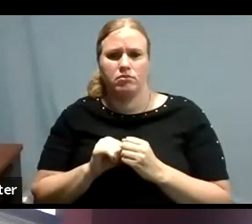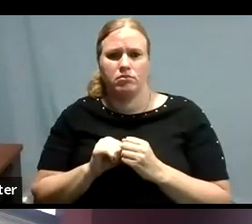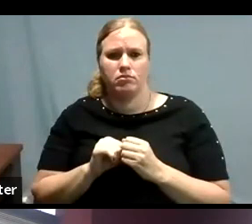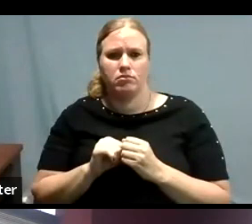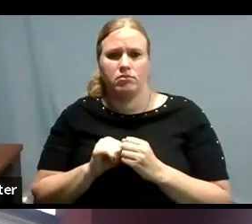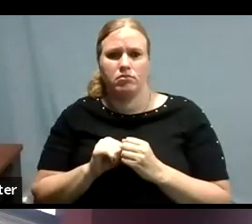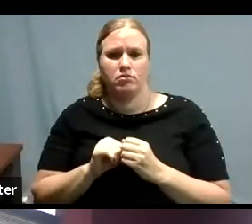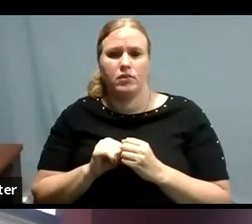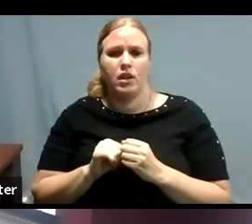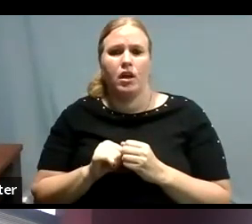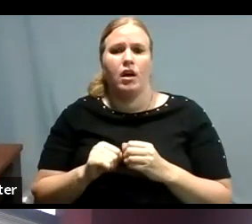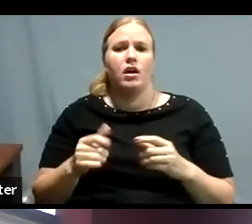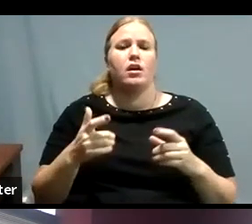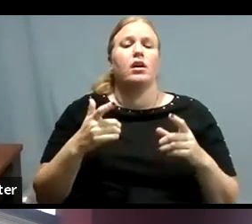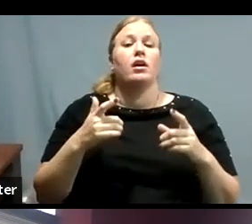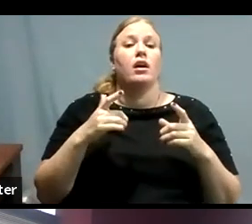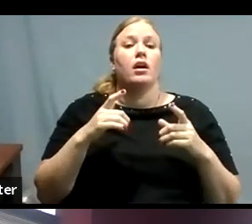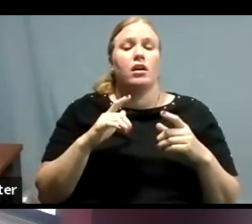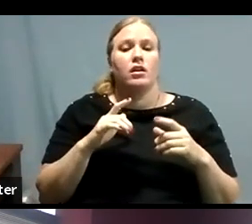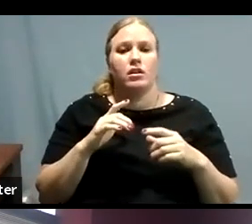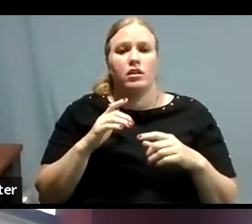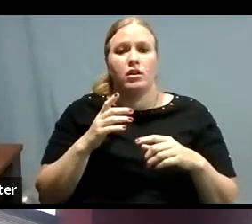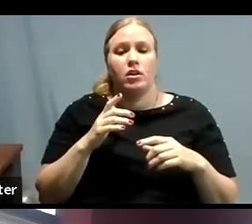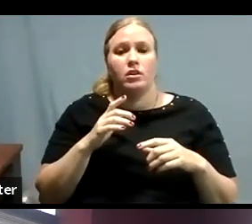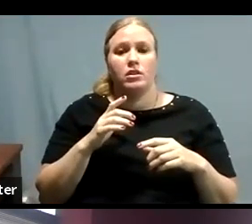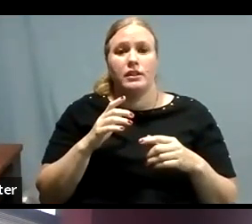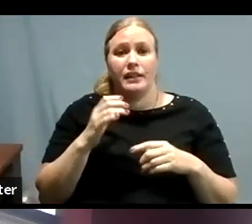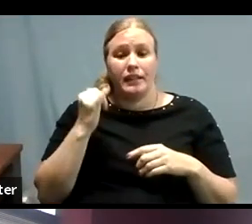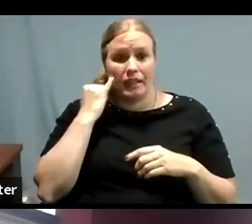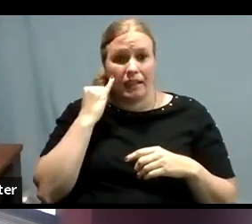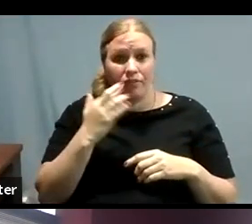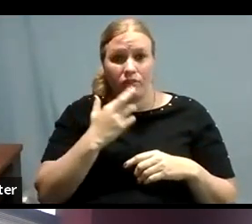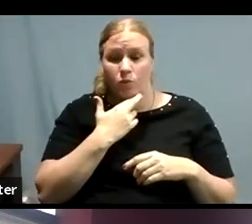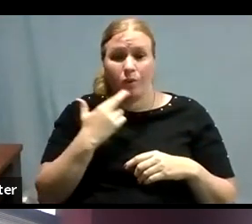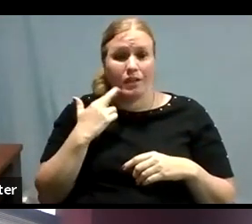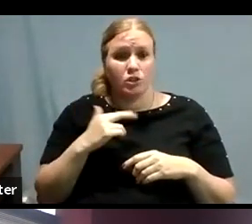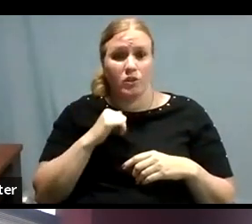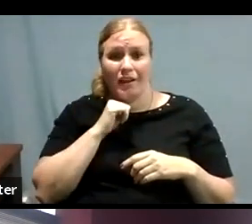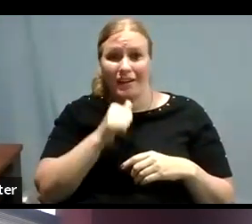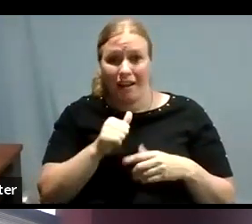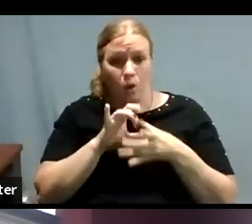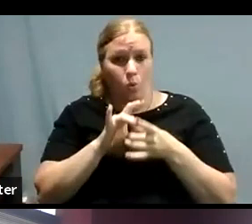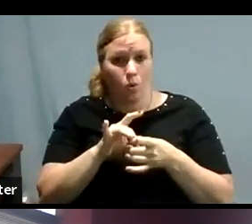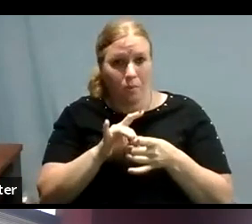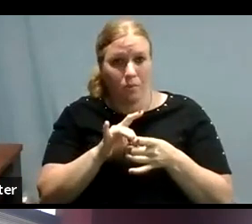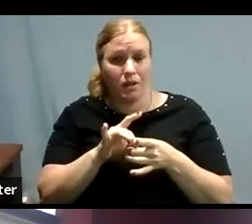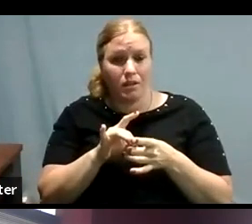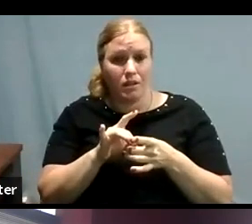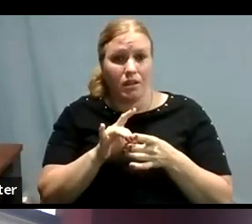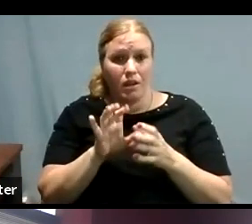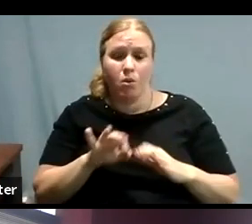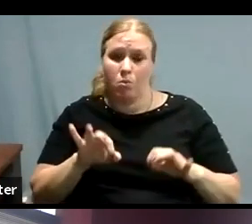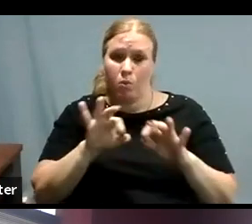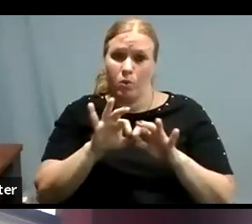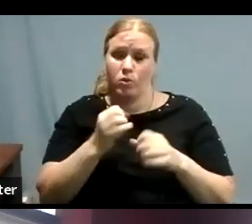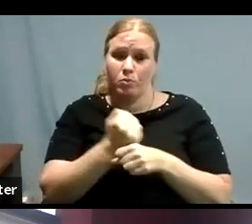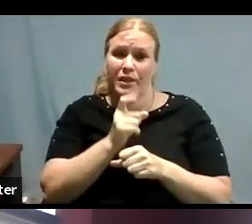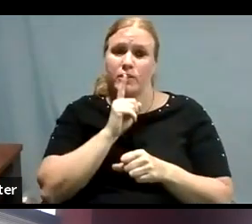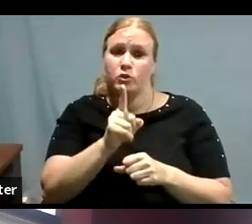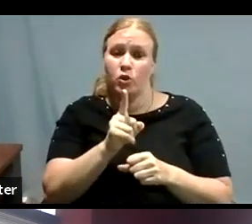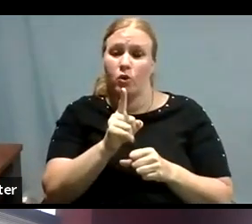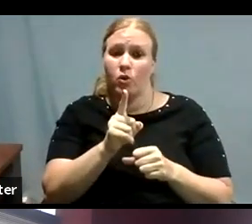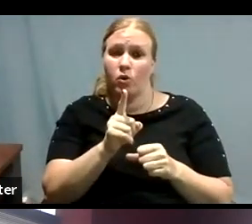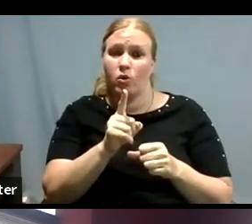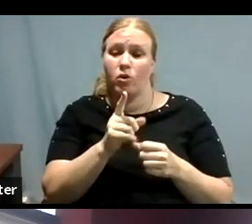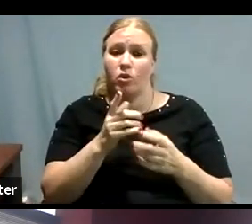after we work with them and try to collaboratively make sure that we're accomplishing the health and safety goals, if